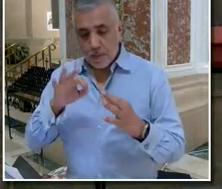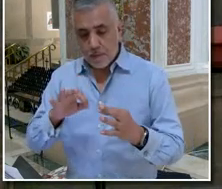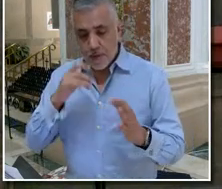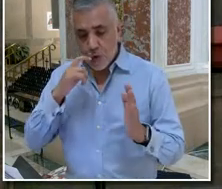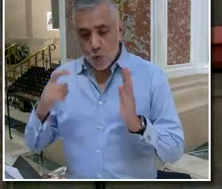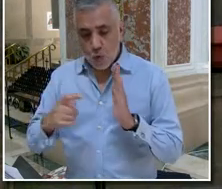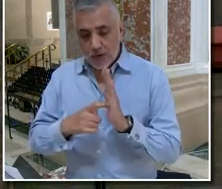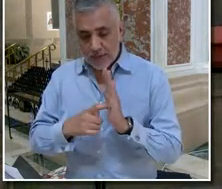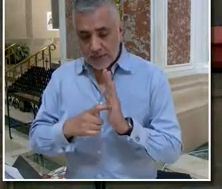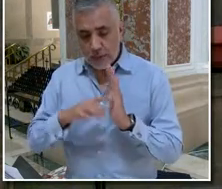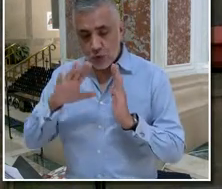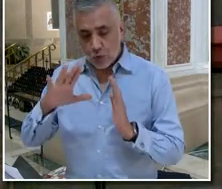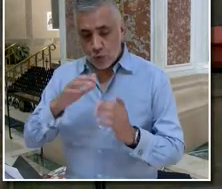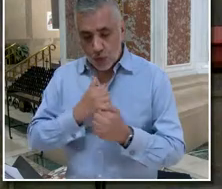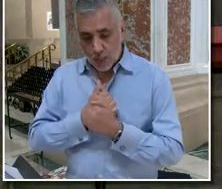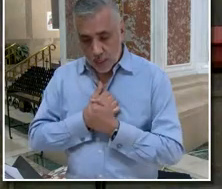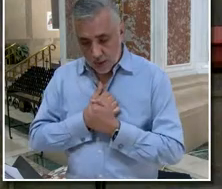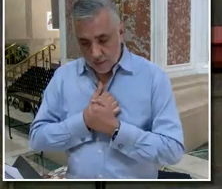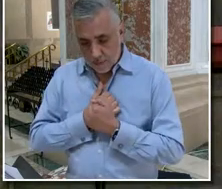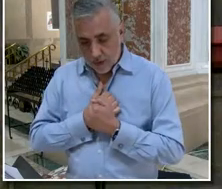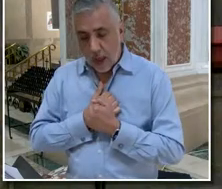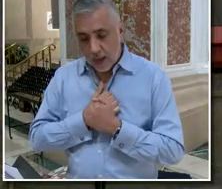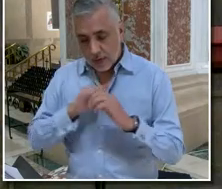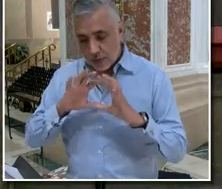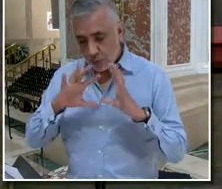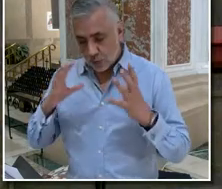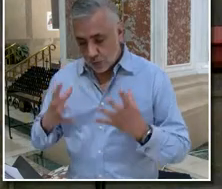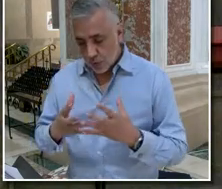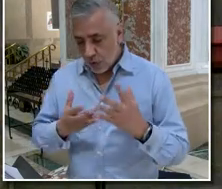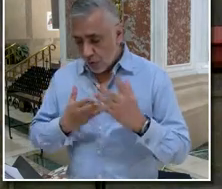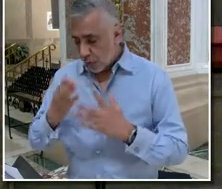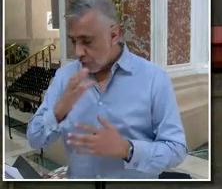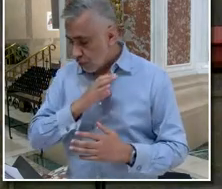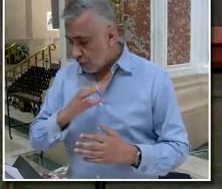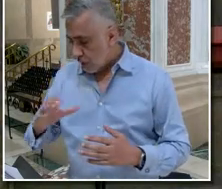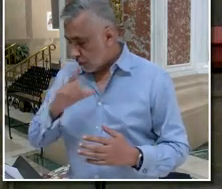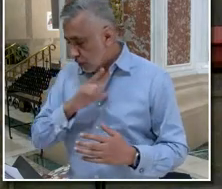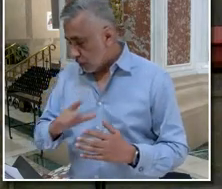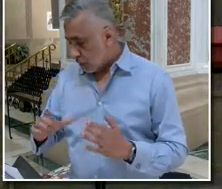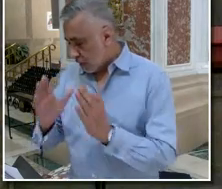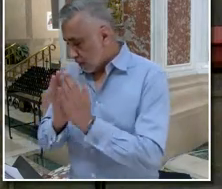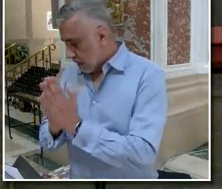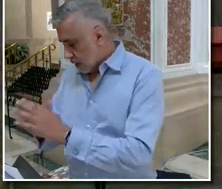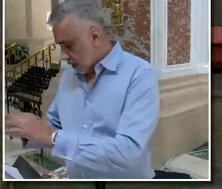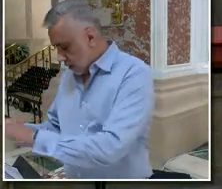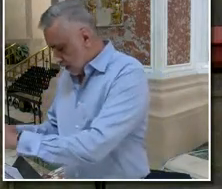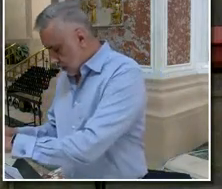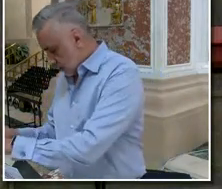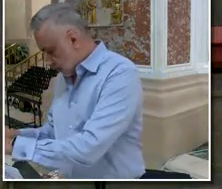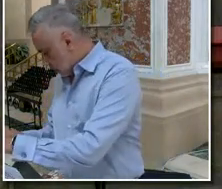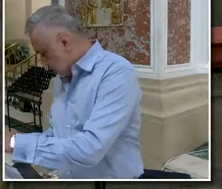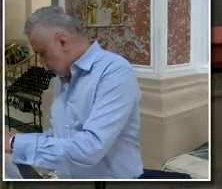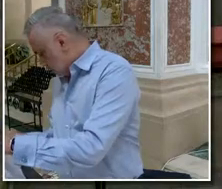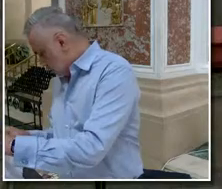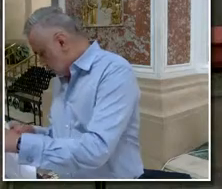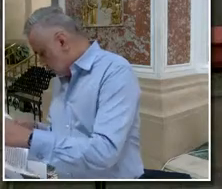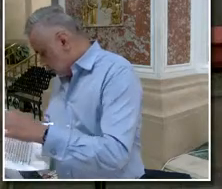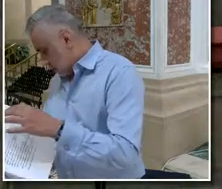witnesses to your love in the world. Through Christ our Lord. Amen.